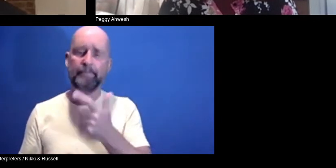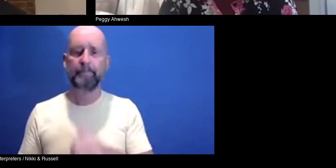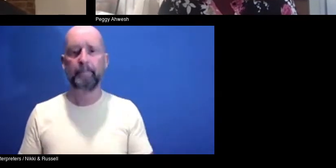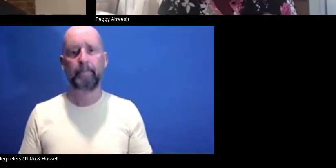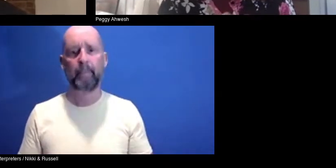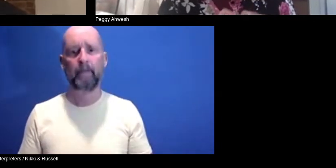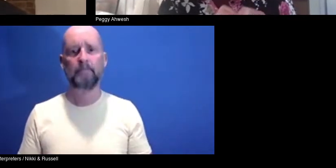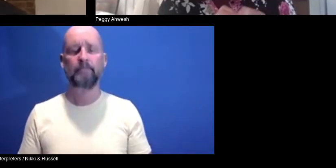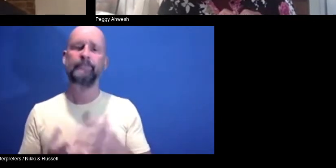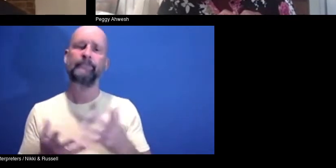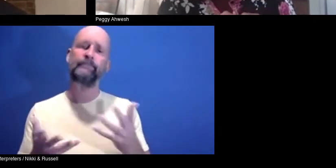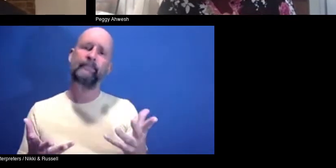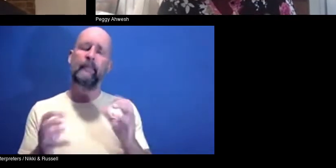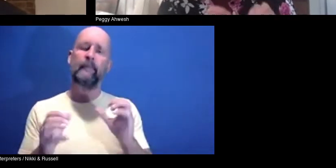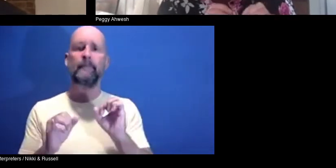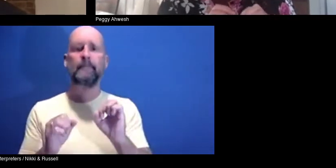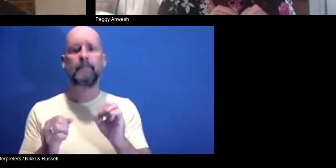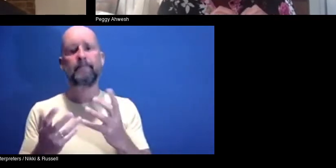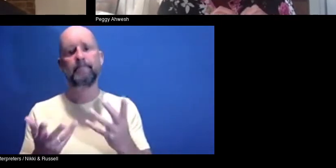in a way